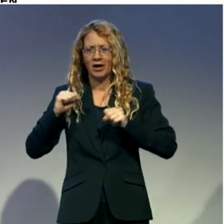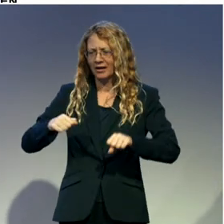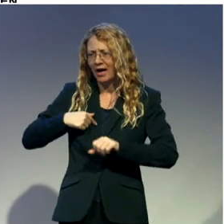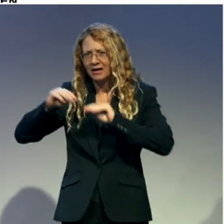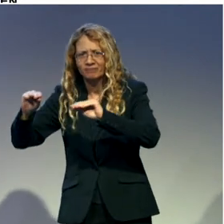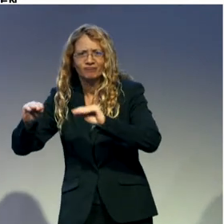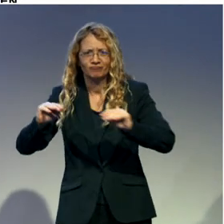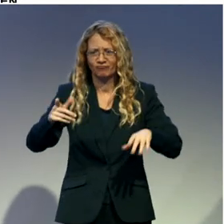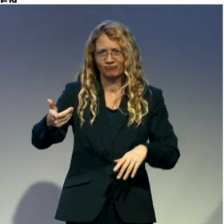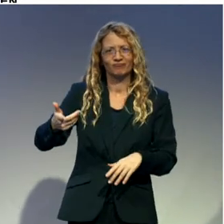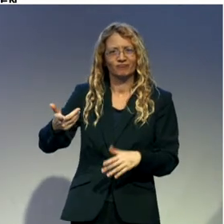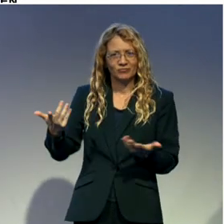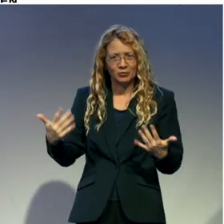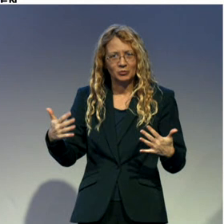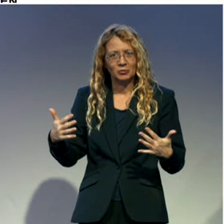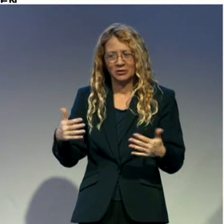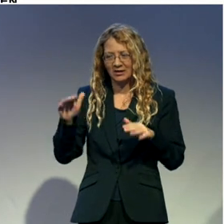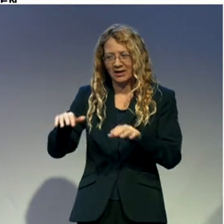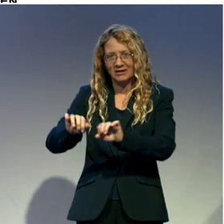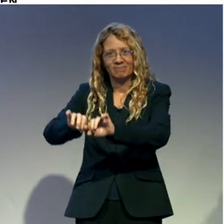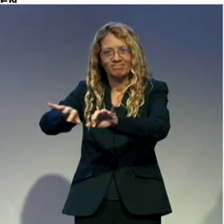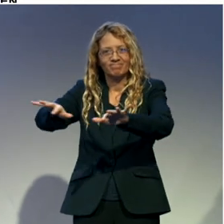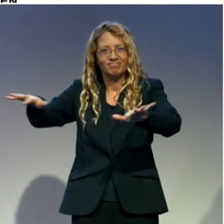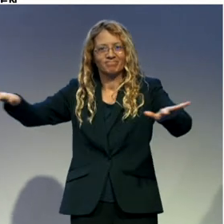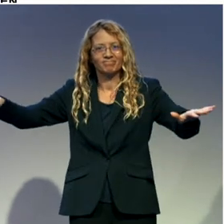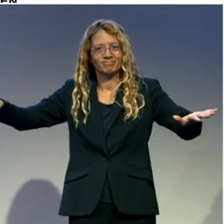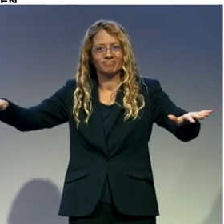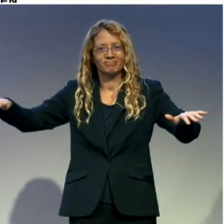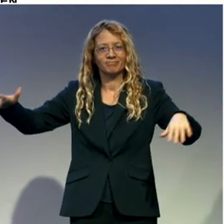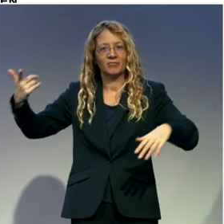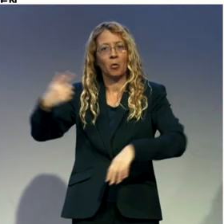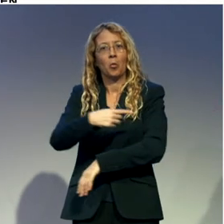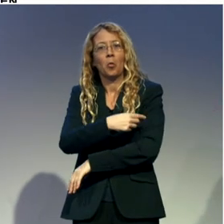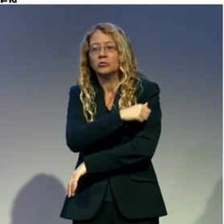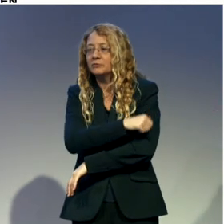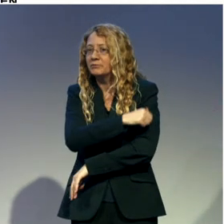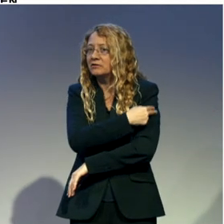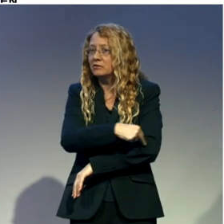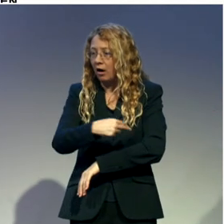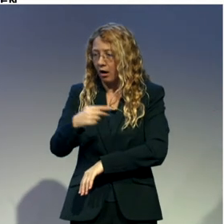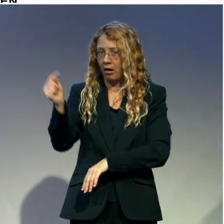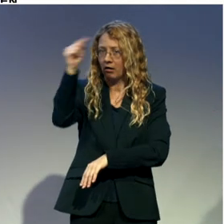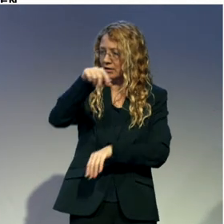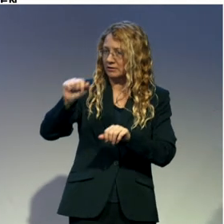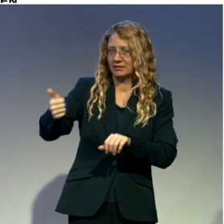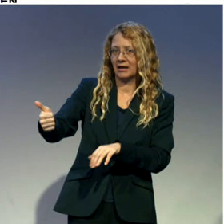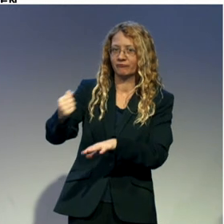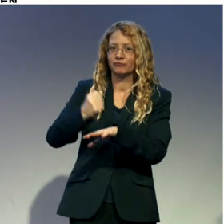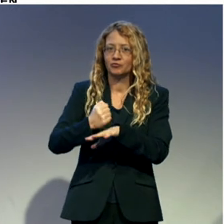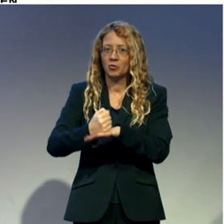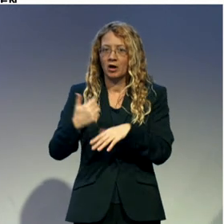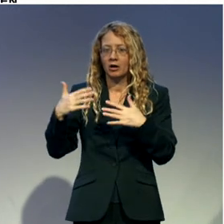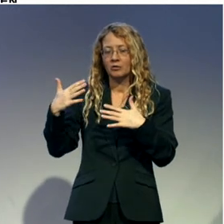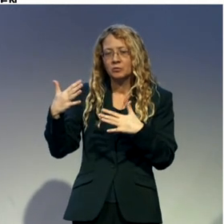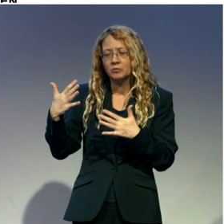in hospitals. The project trains them to use their highly developed sensory and tactile skills to examine